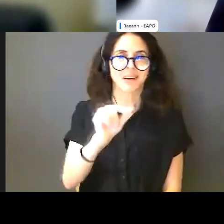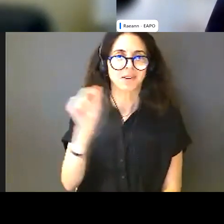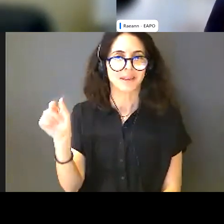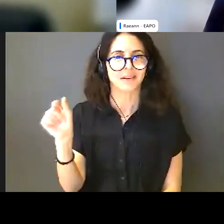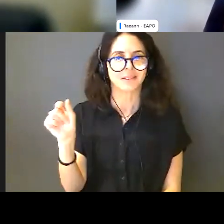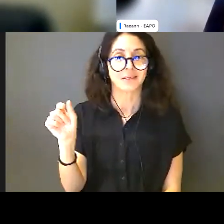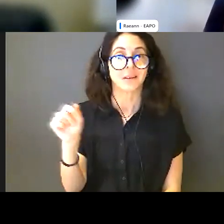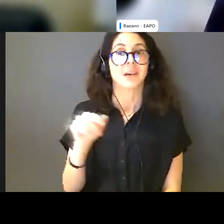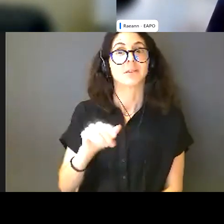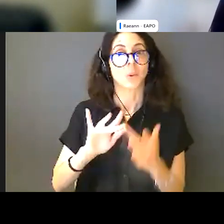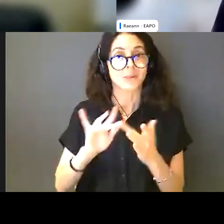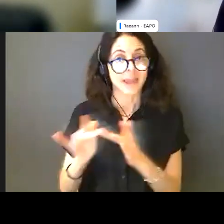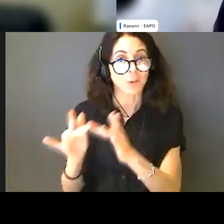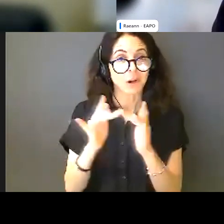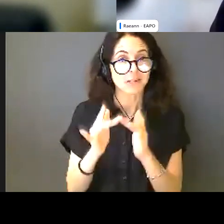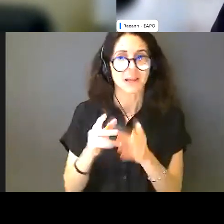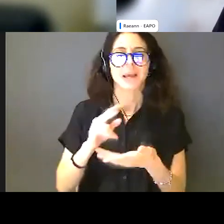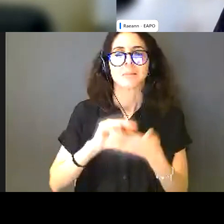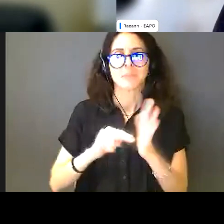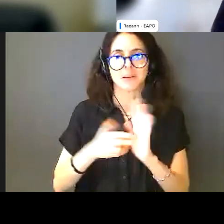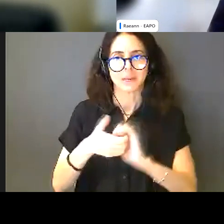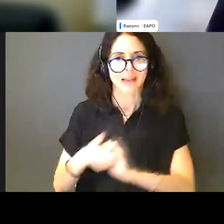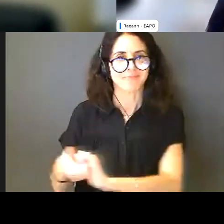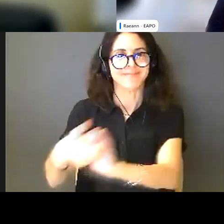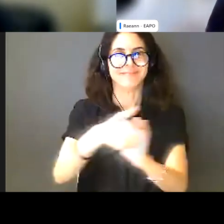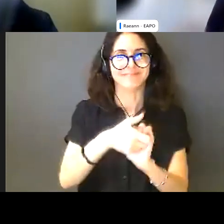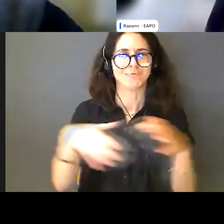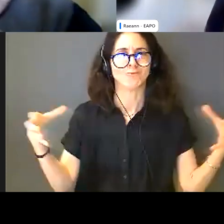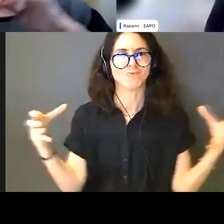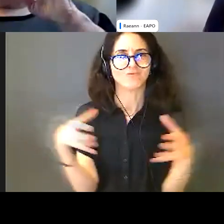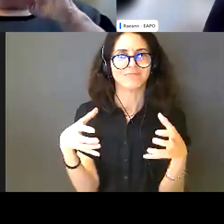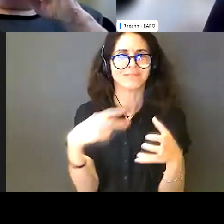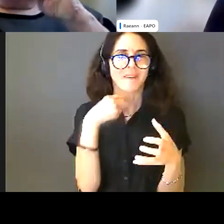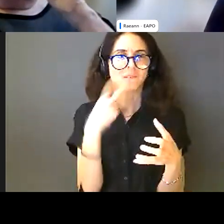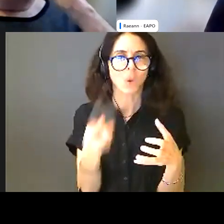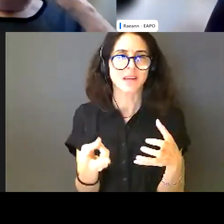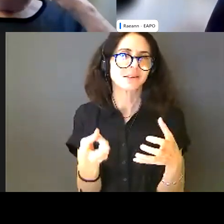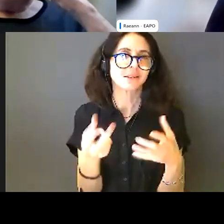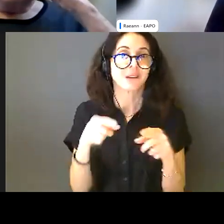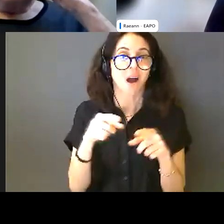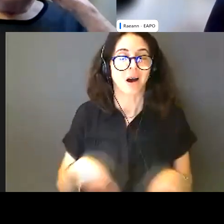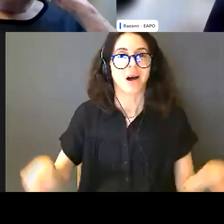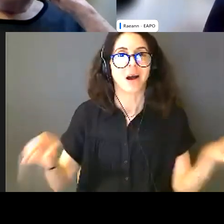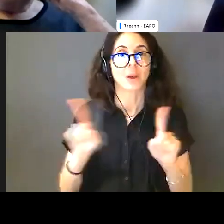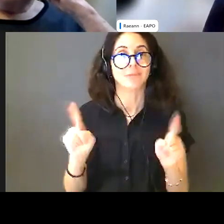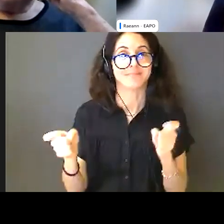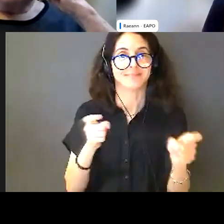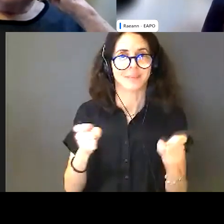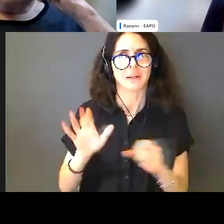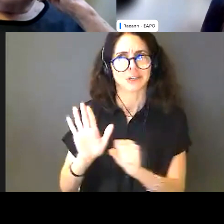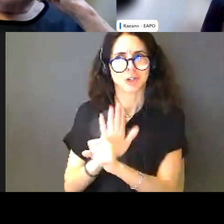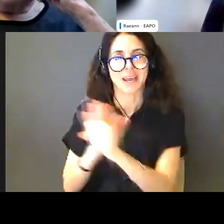the networks, we can have a unified collective voice across our own jurisdictions to make change through that level.